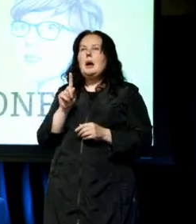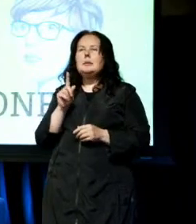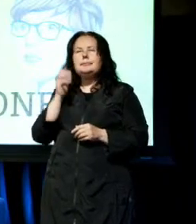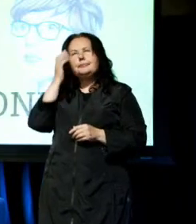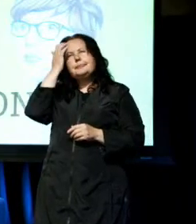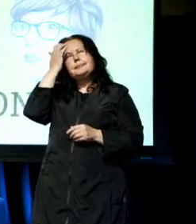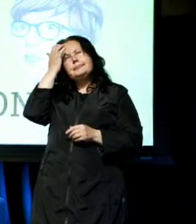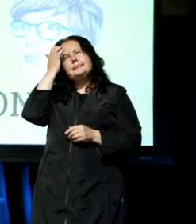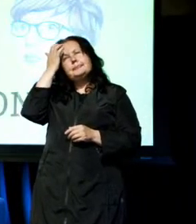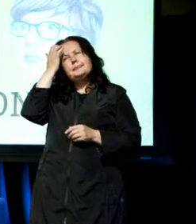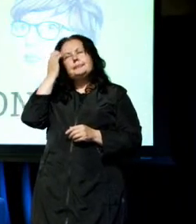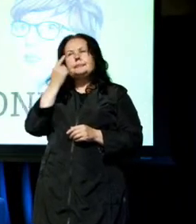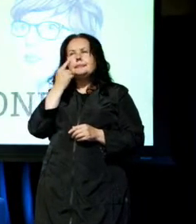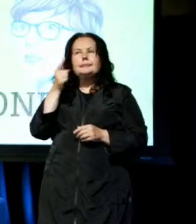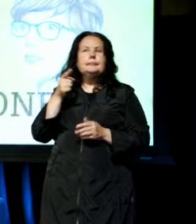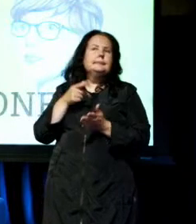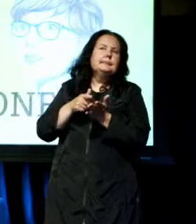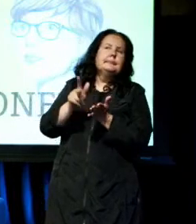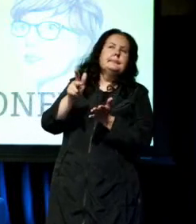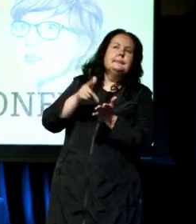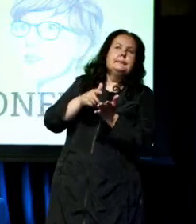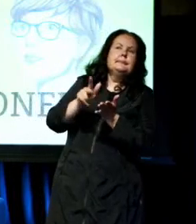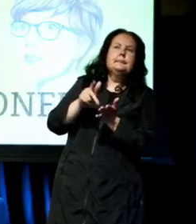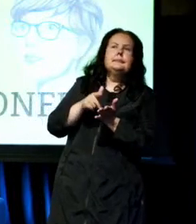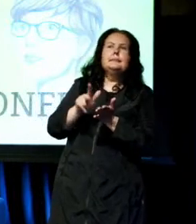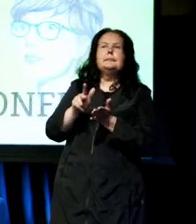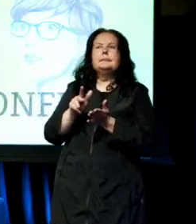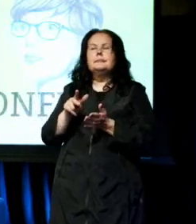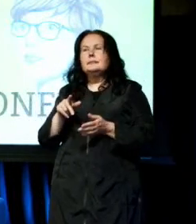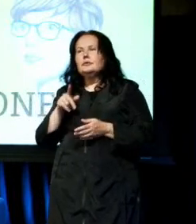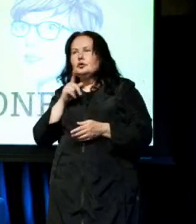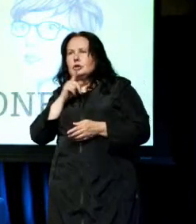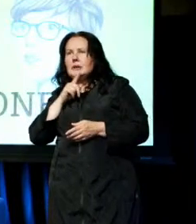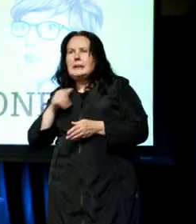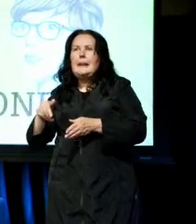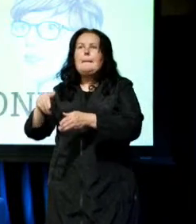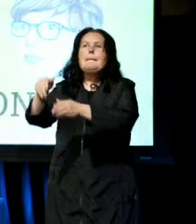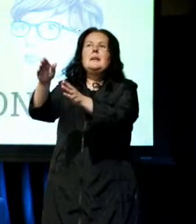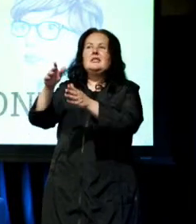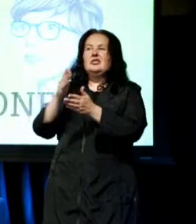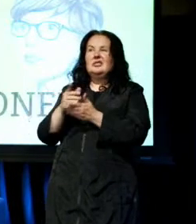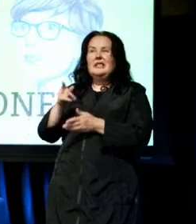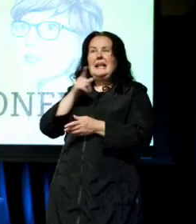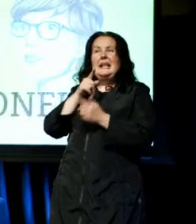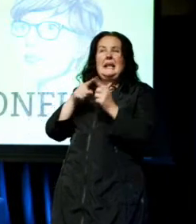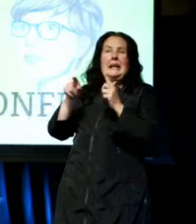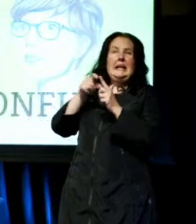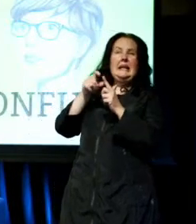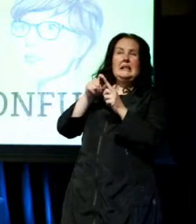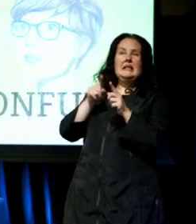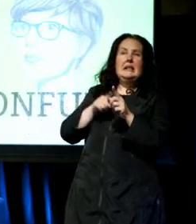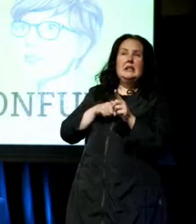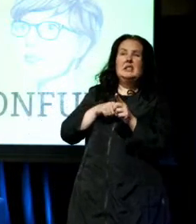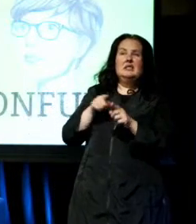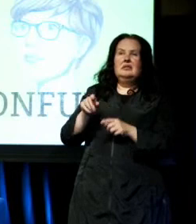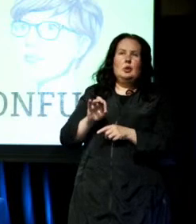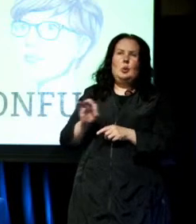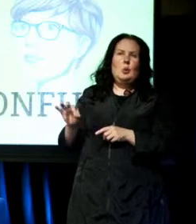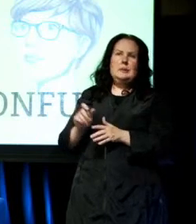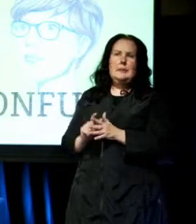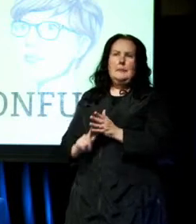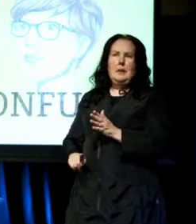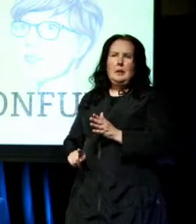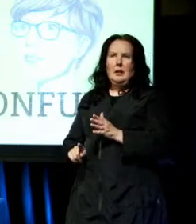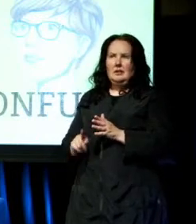carpet walking. We know that we know that Eddie Redmayne isn't really, like, you know, disabled or whatever, and it's more visible to us. But I